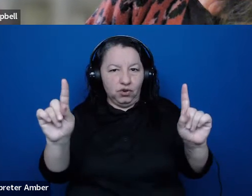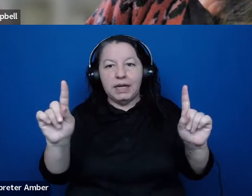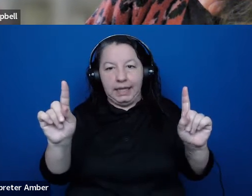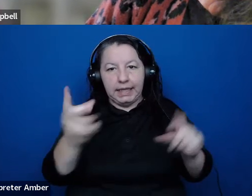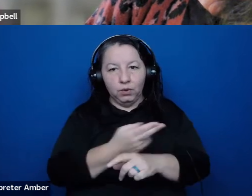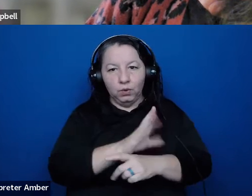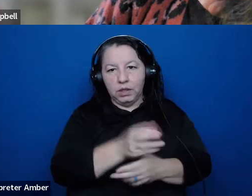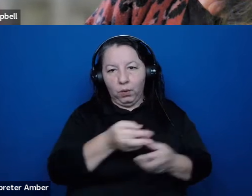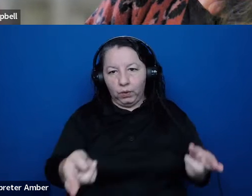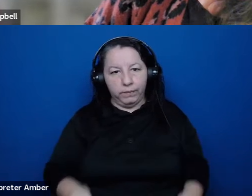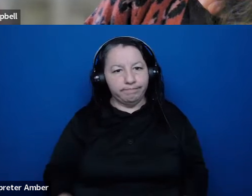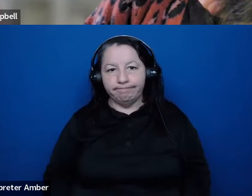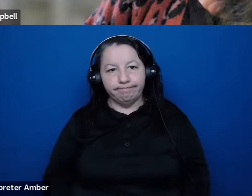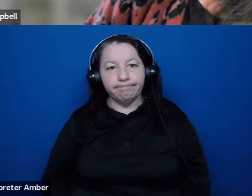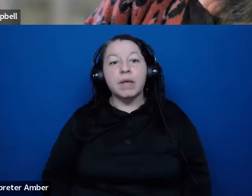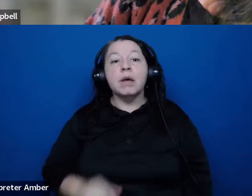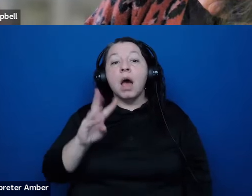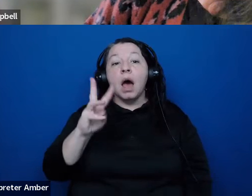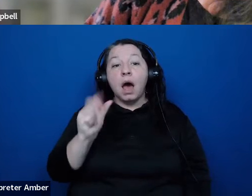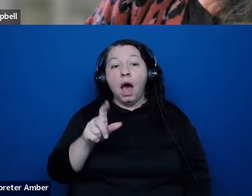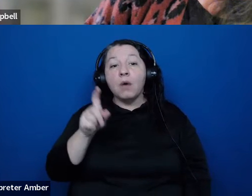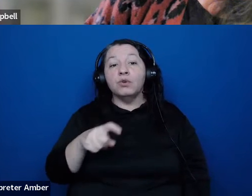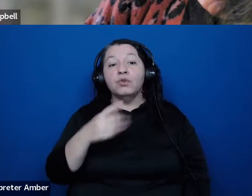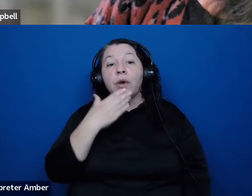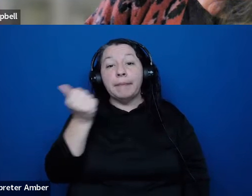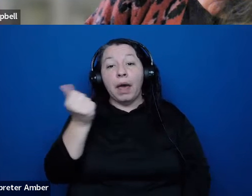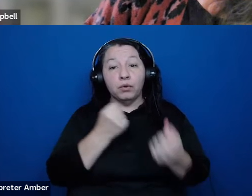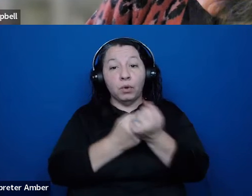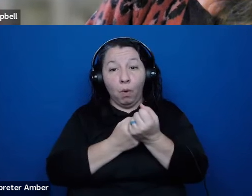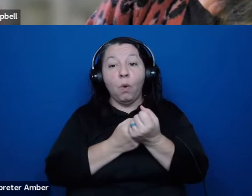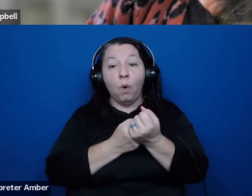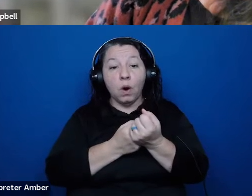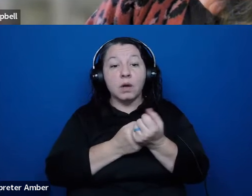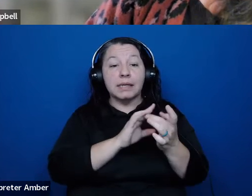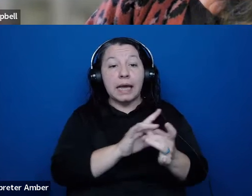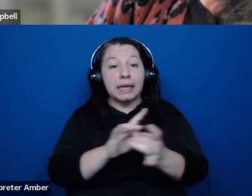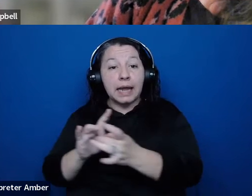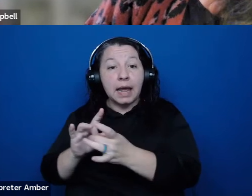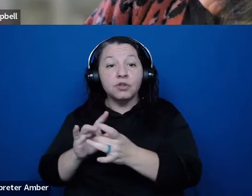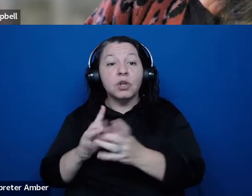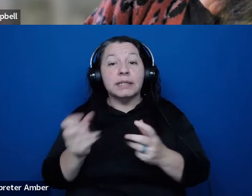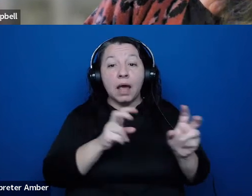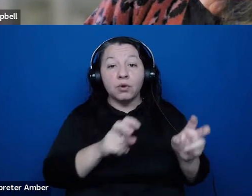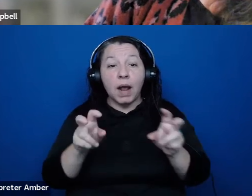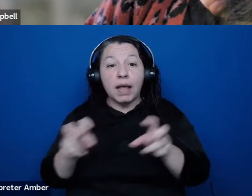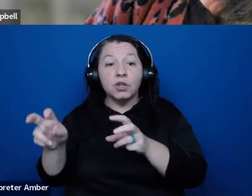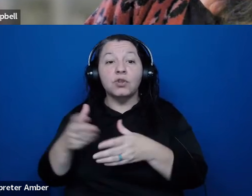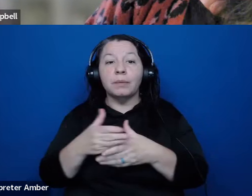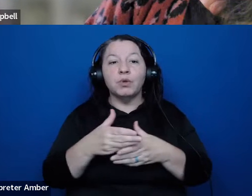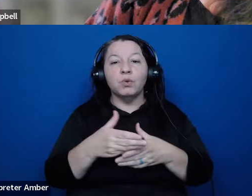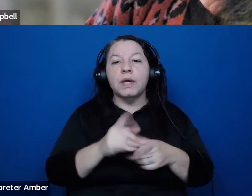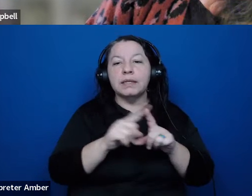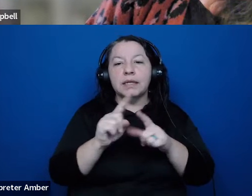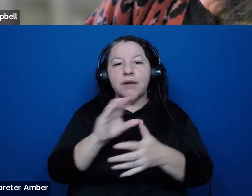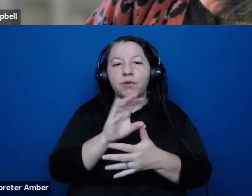resources. And Iowa should better support the connections and transitions between different